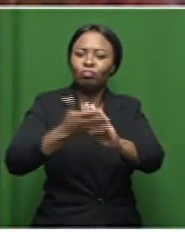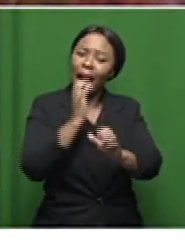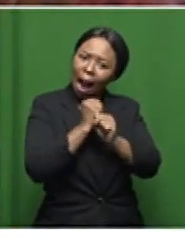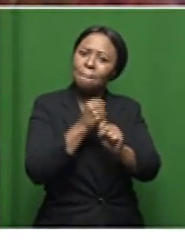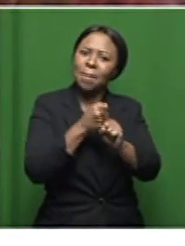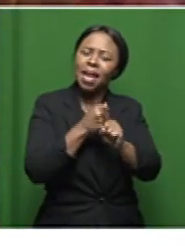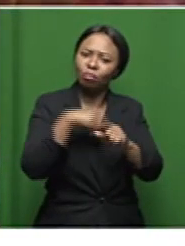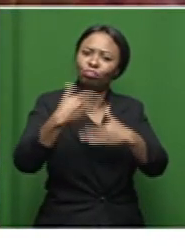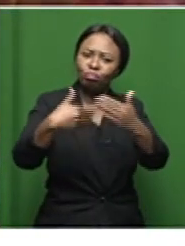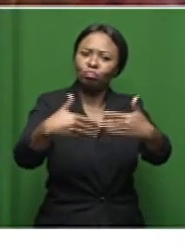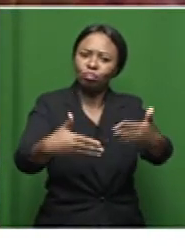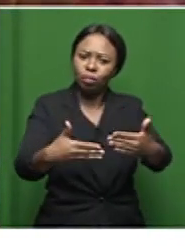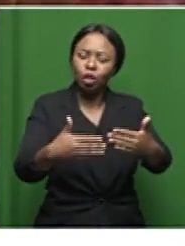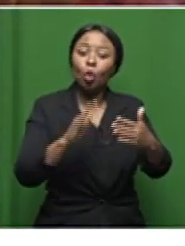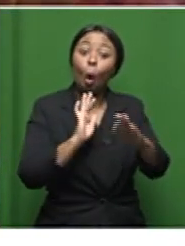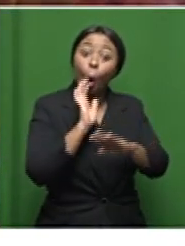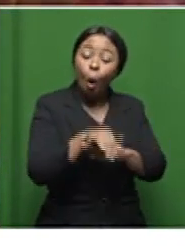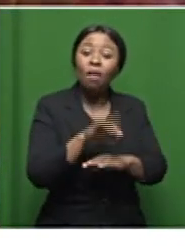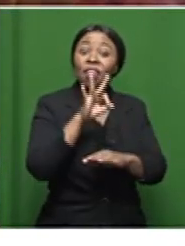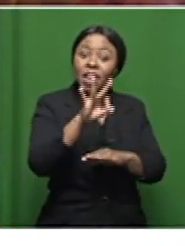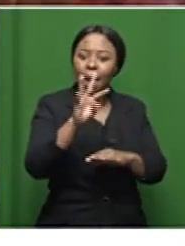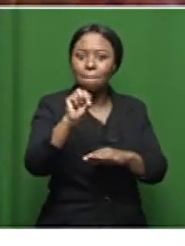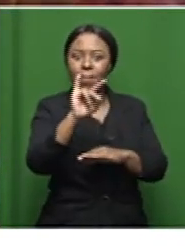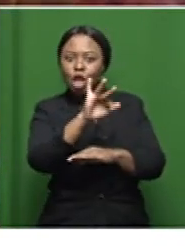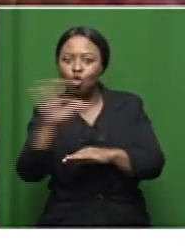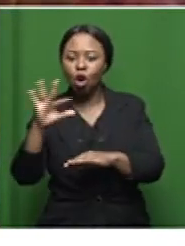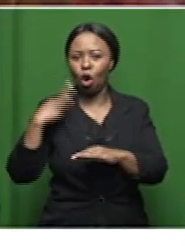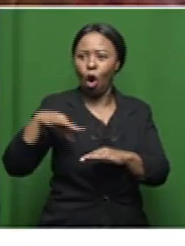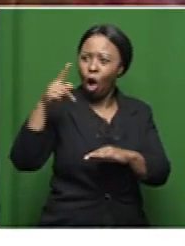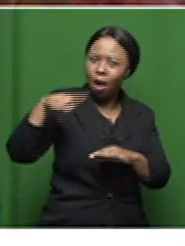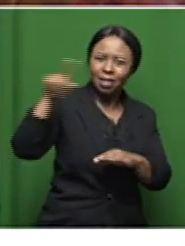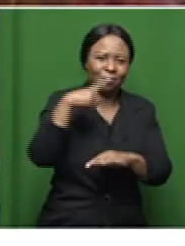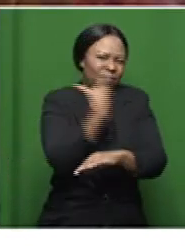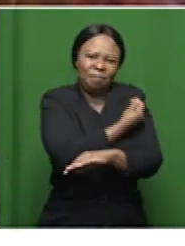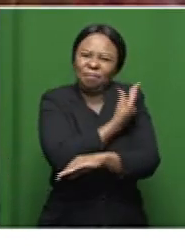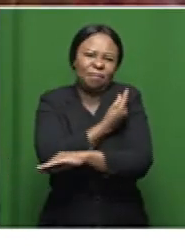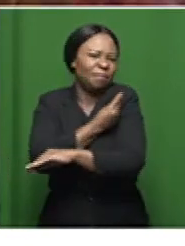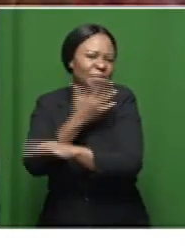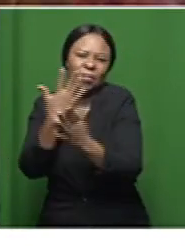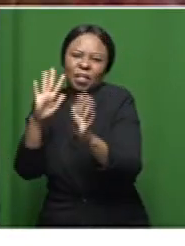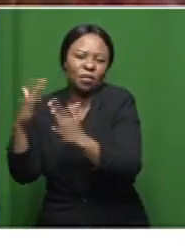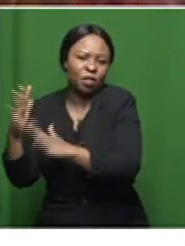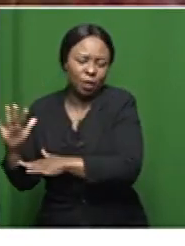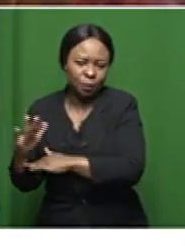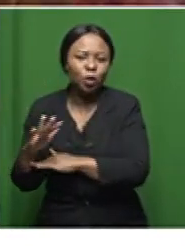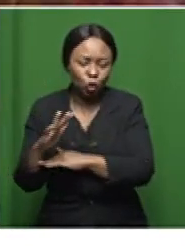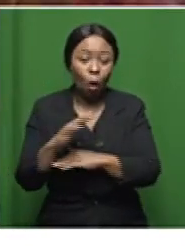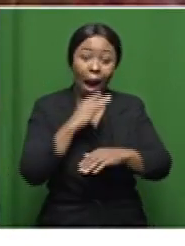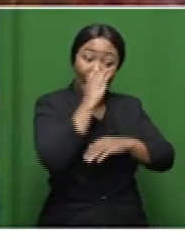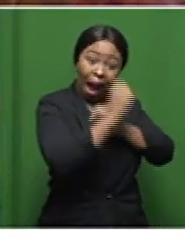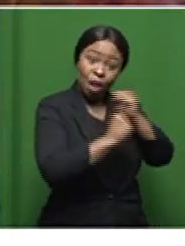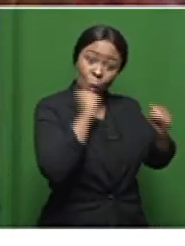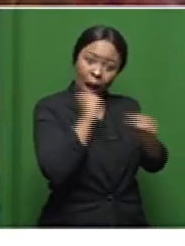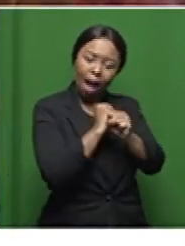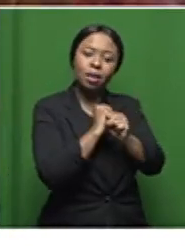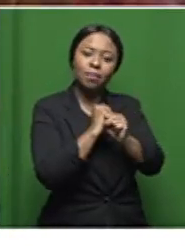campaign, and over 3 million girl learners have been reached. And in annually, we actually reach or